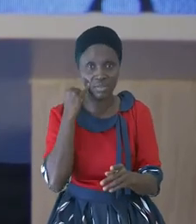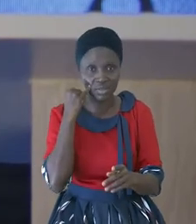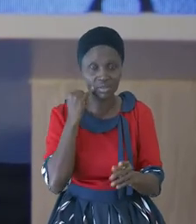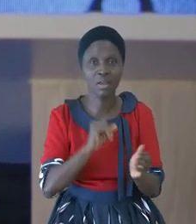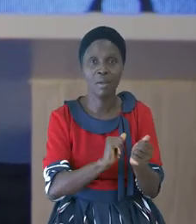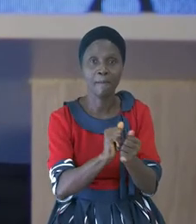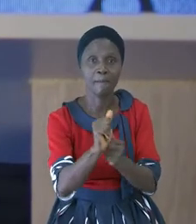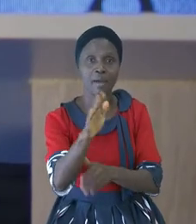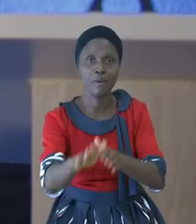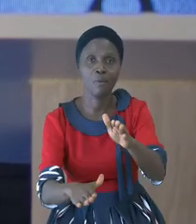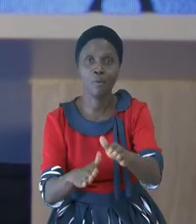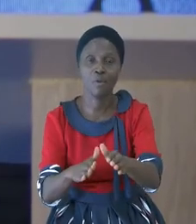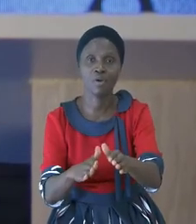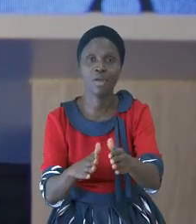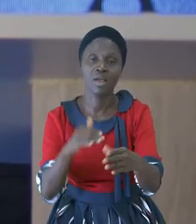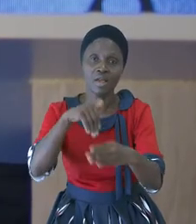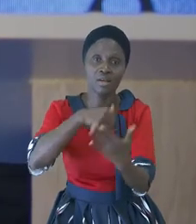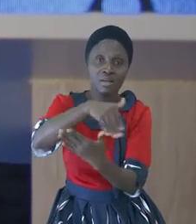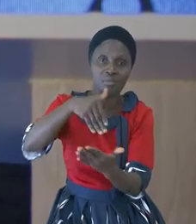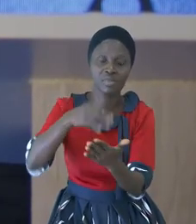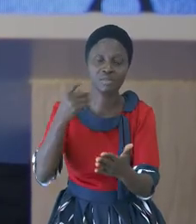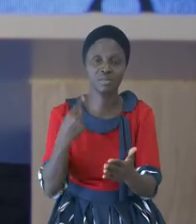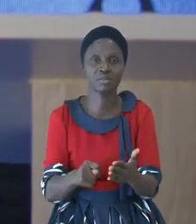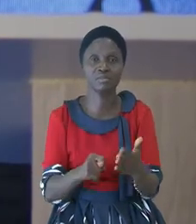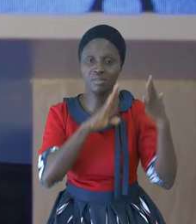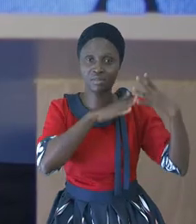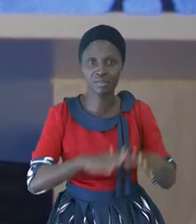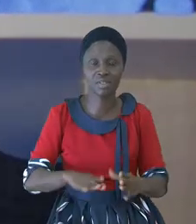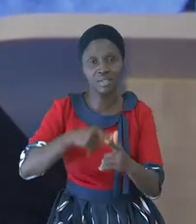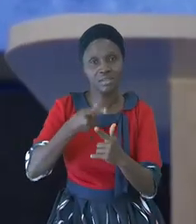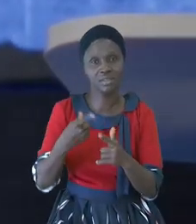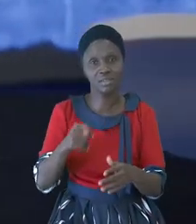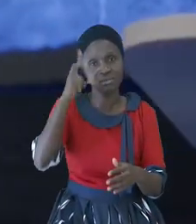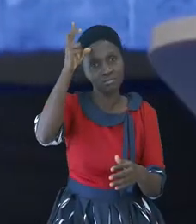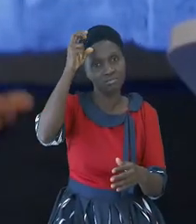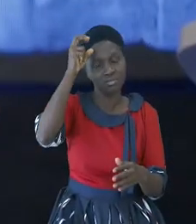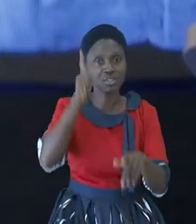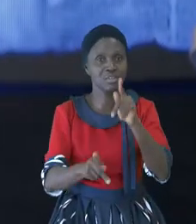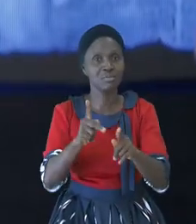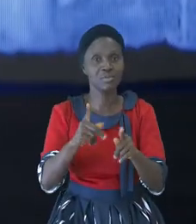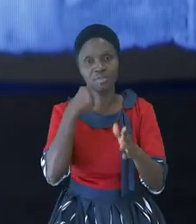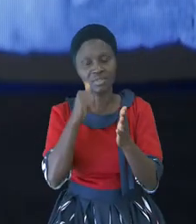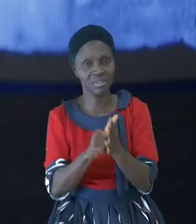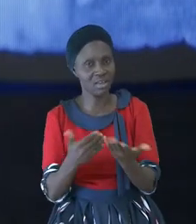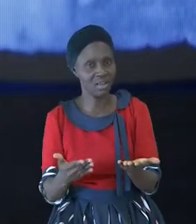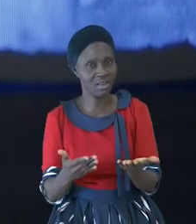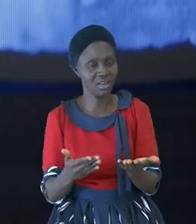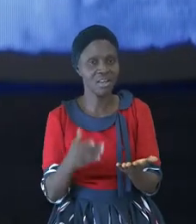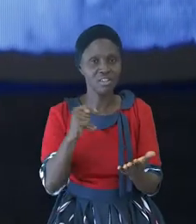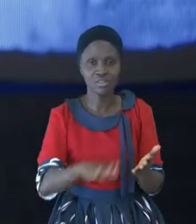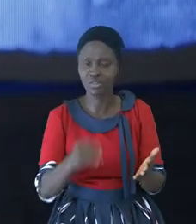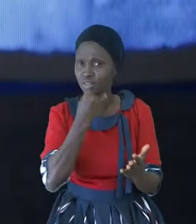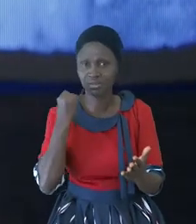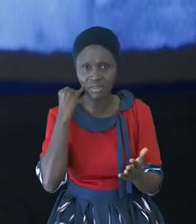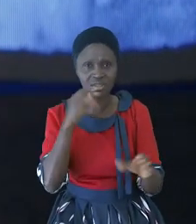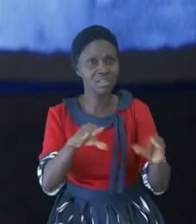do. Pharaoh, no sir, doesn't work that way. What a man can do, a woman can do. No, my sister, it's